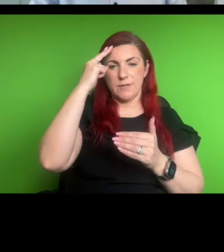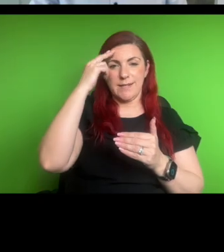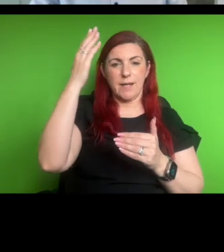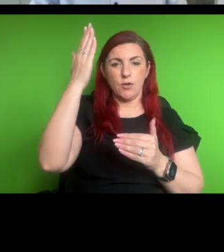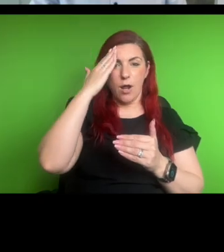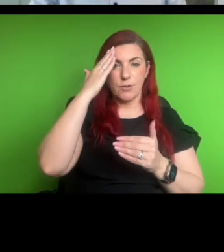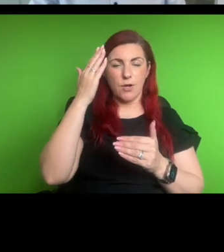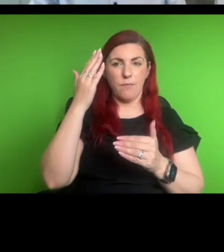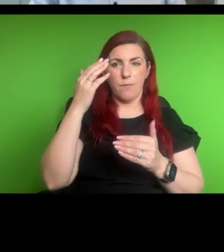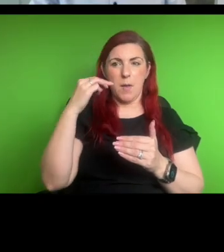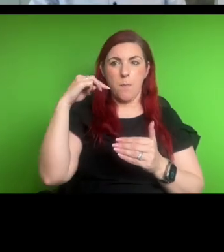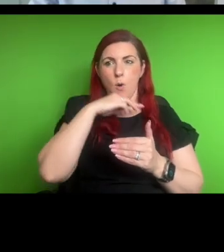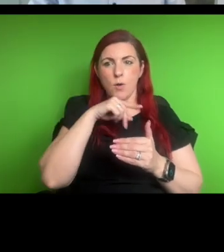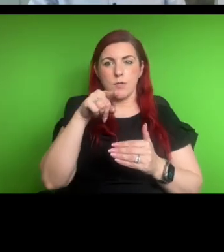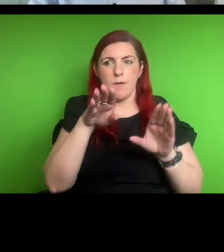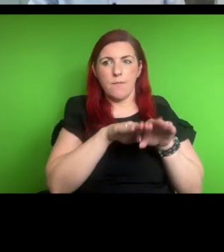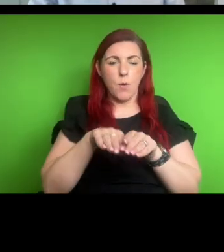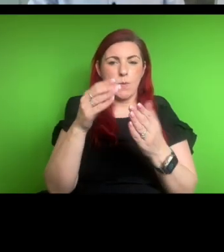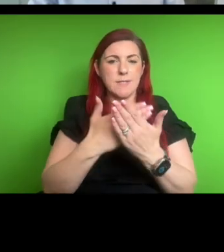Next up, I'd like to introduce